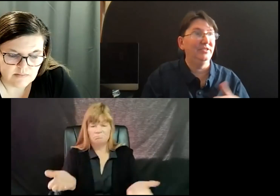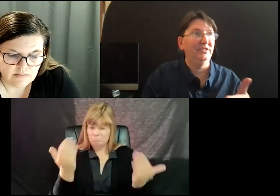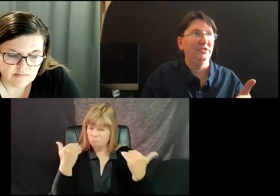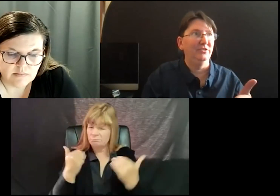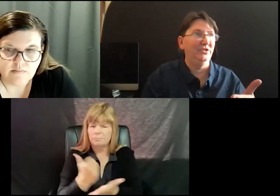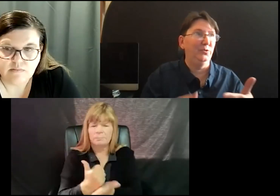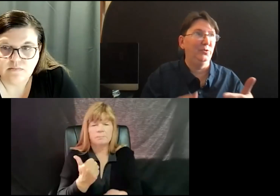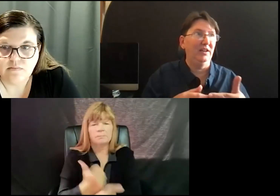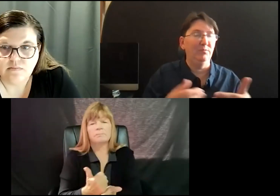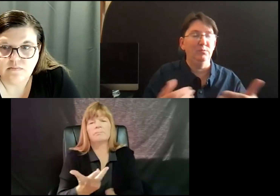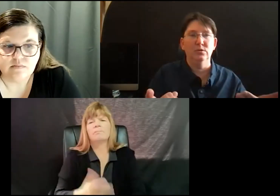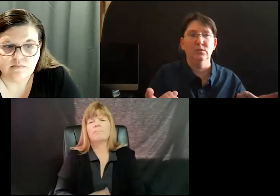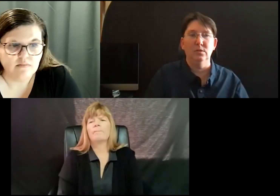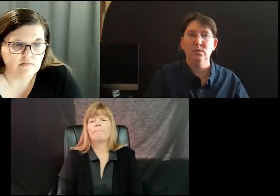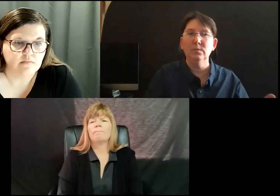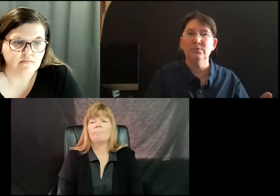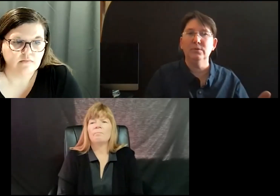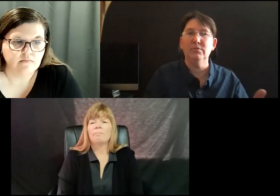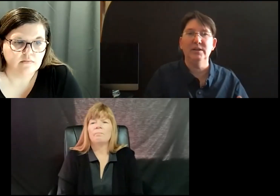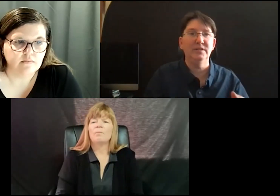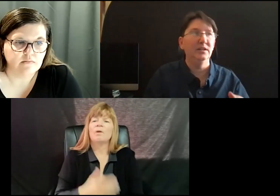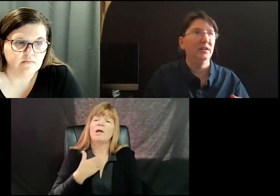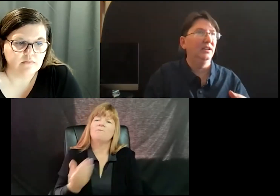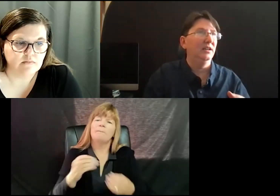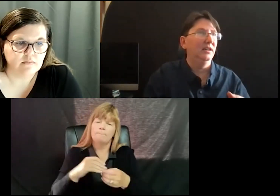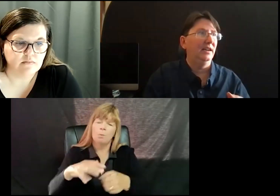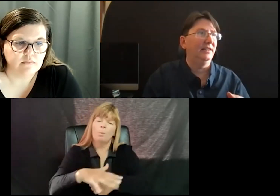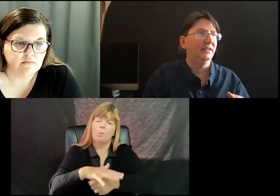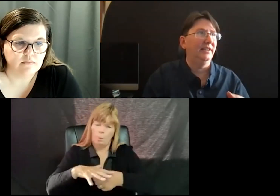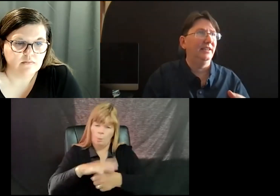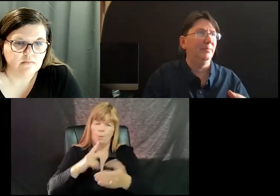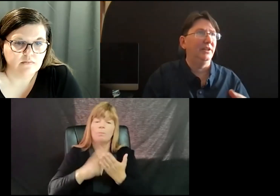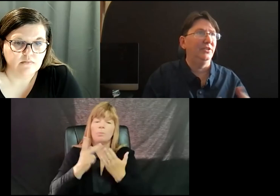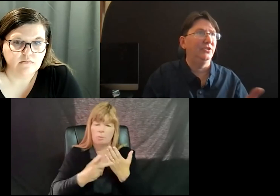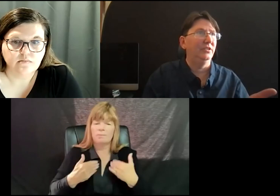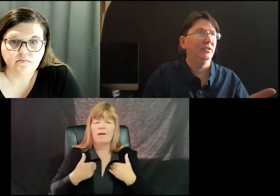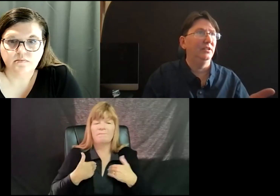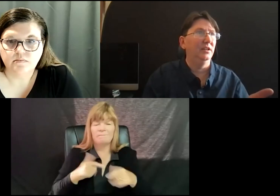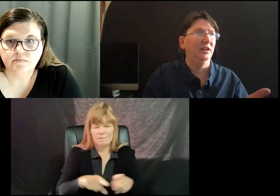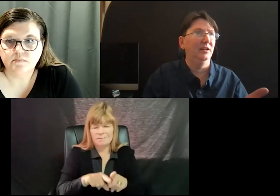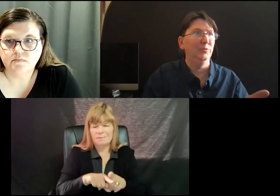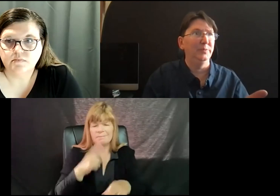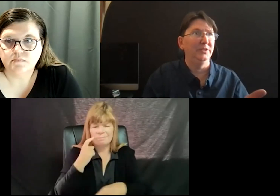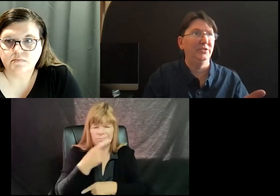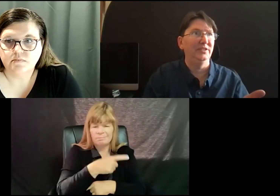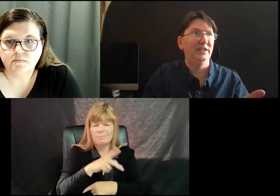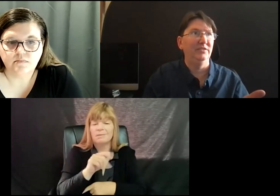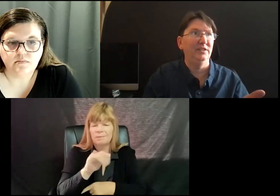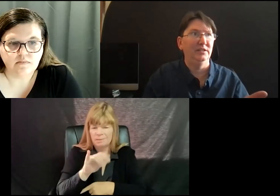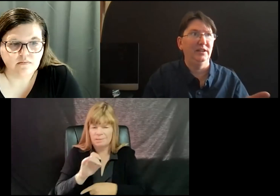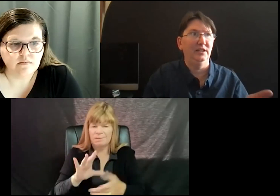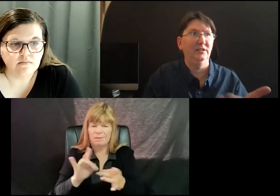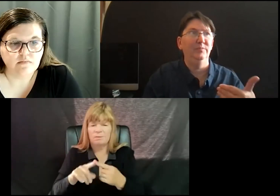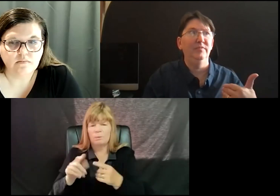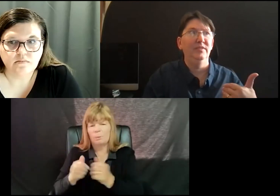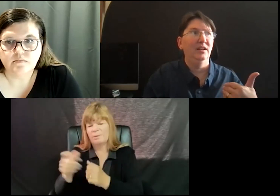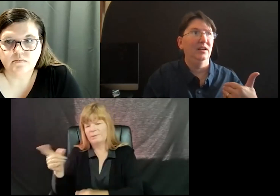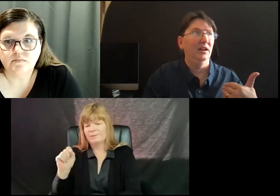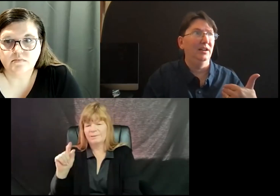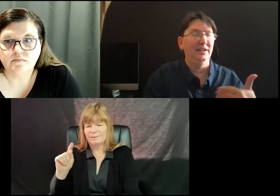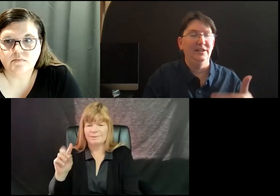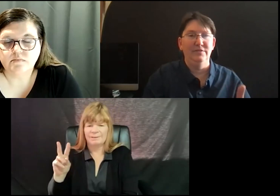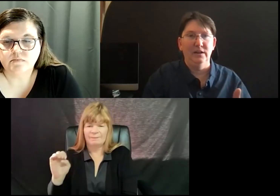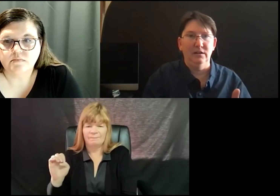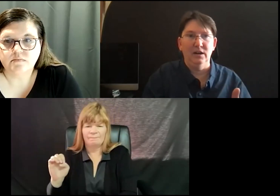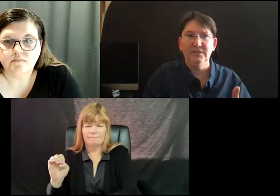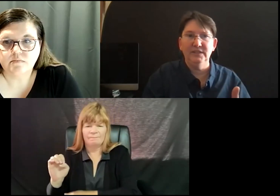Then you have more local programs, as Casey mentioned, with Mr. Steve Sontag